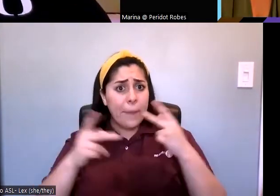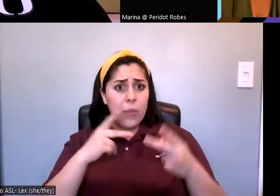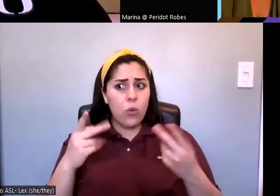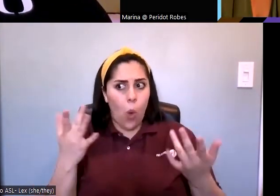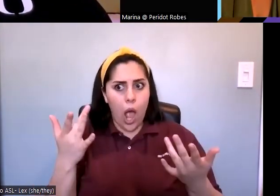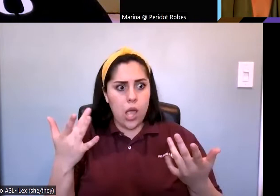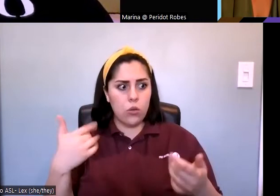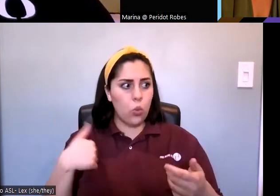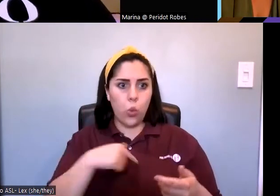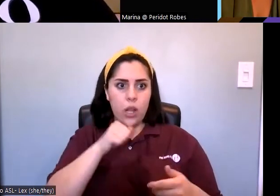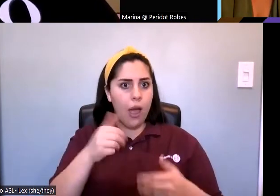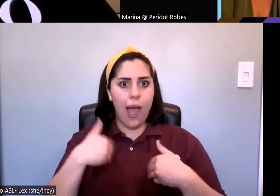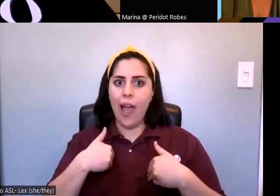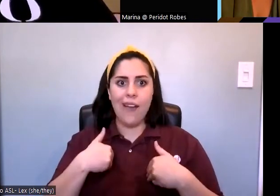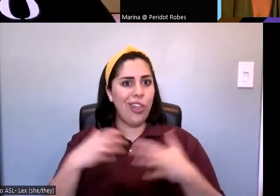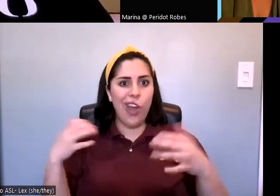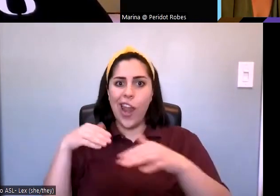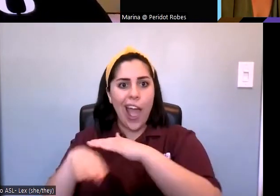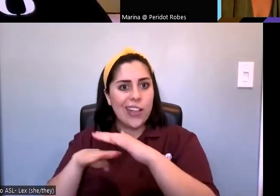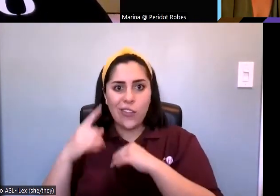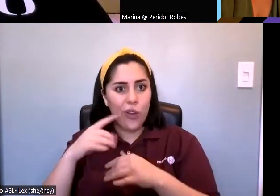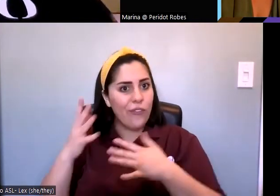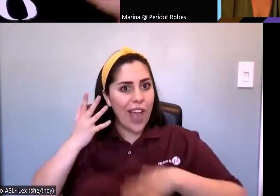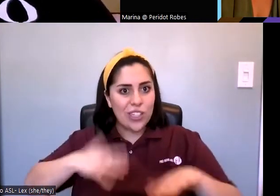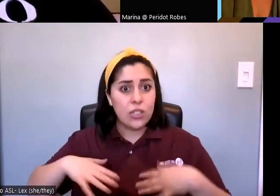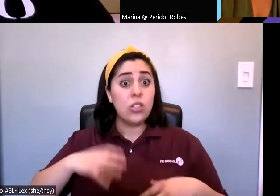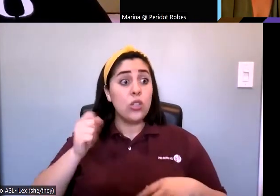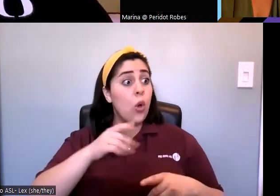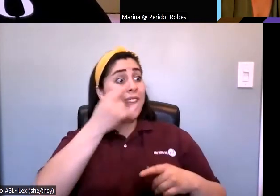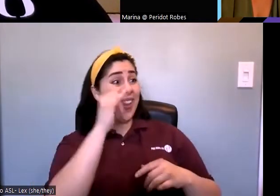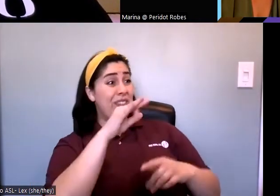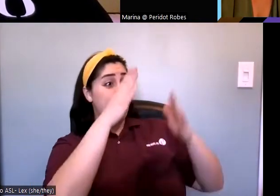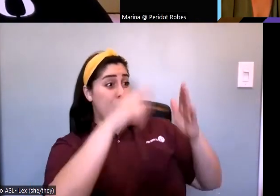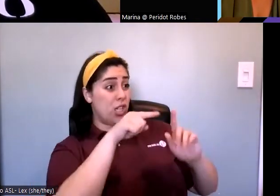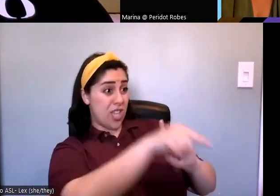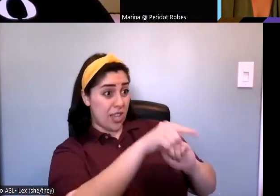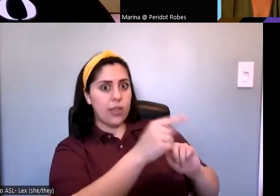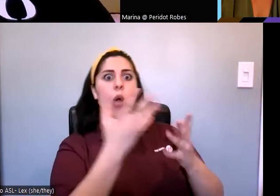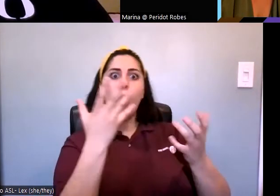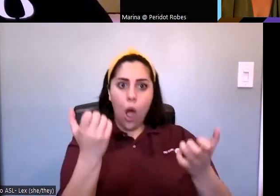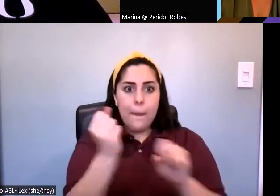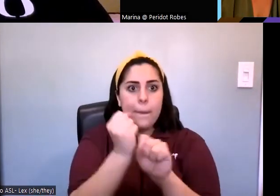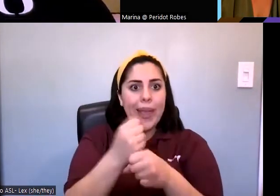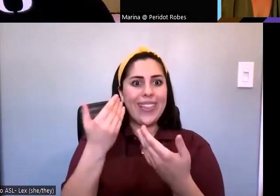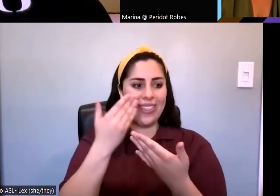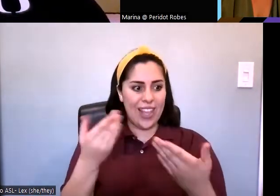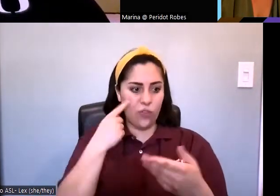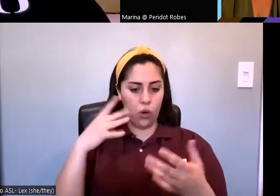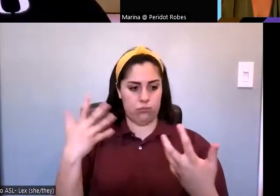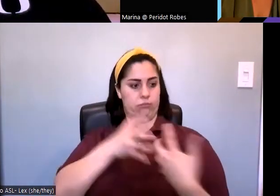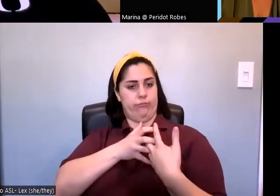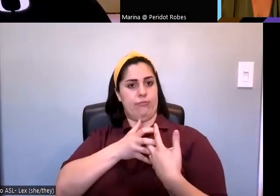it. So when someone cares enough to make things that fit us and bring us joy, like it's